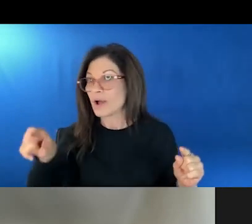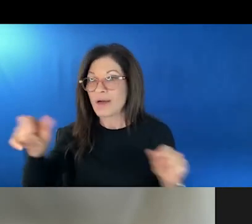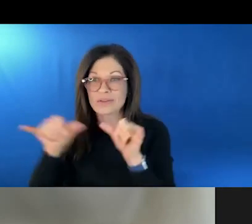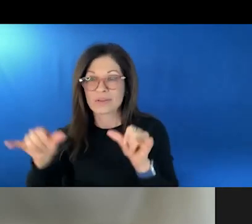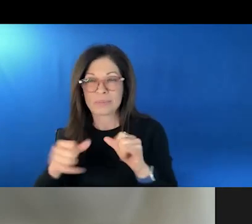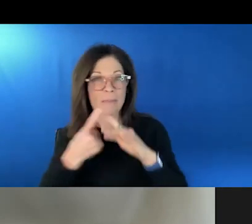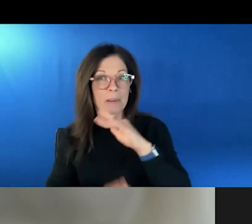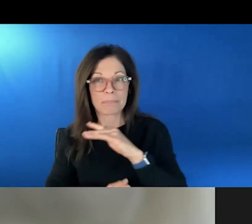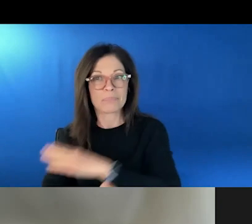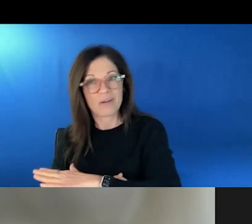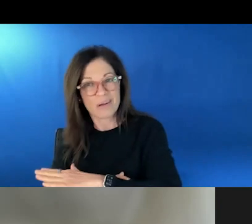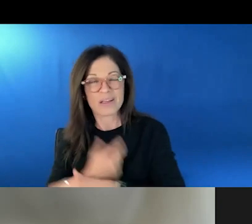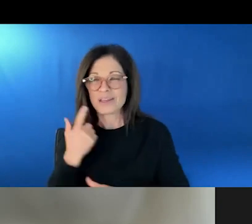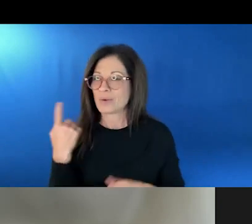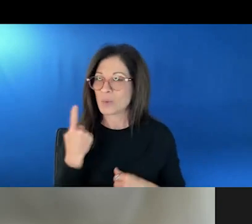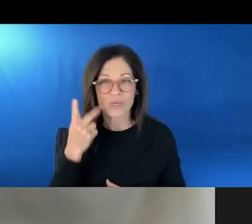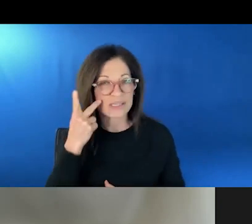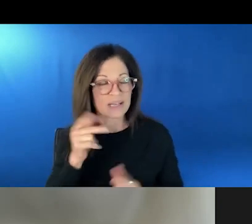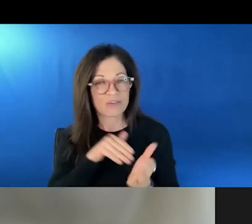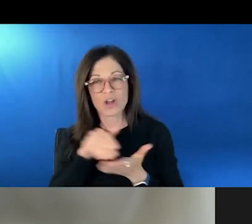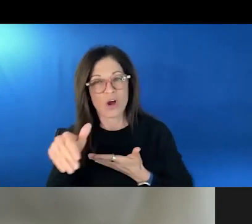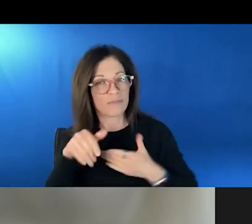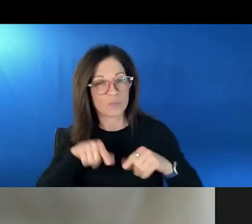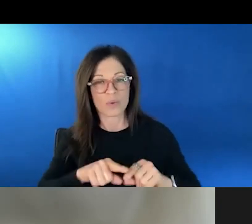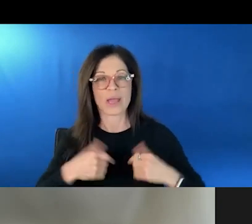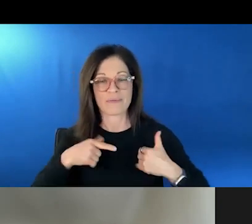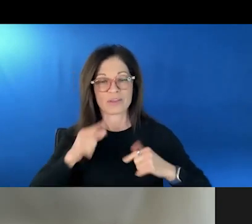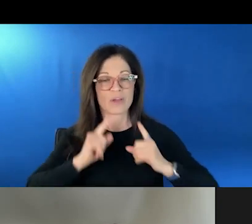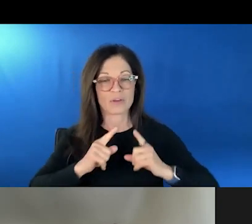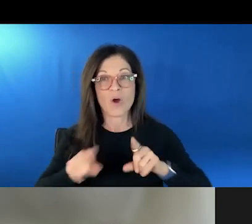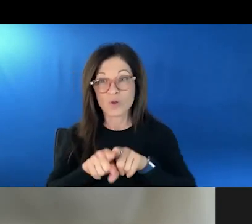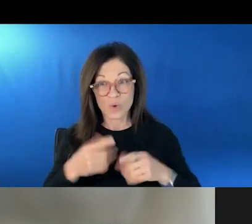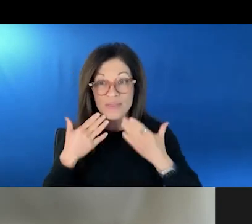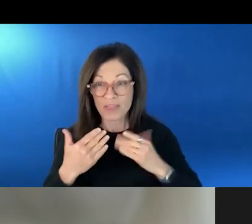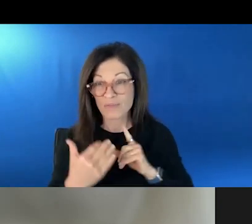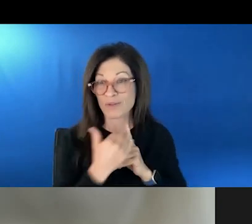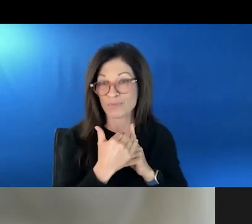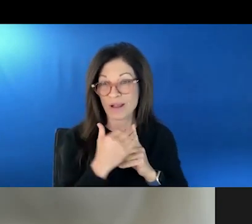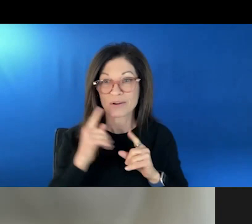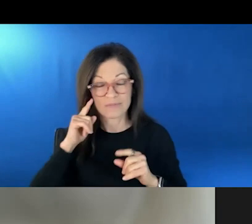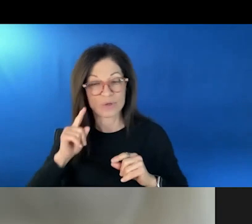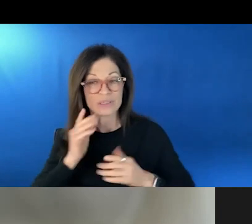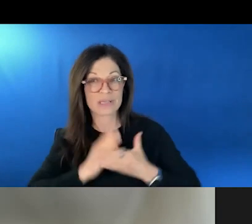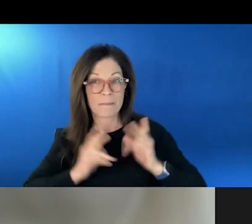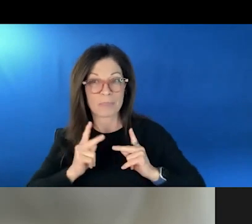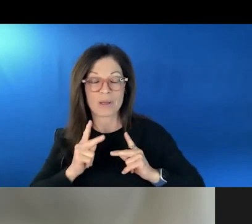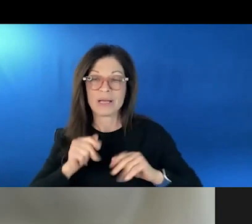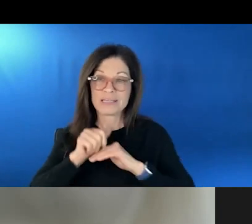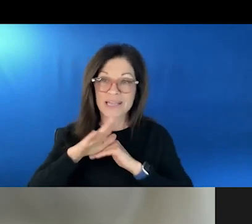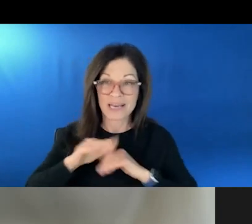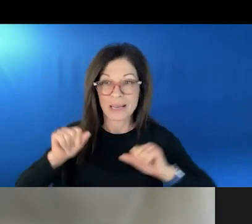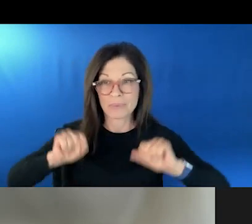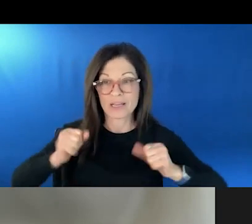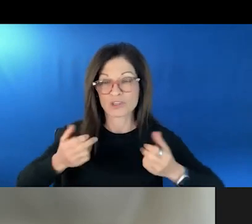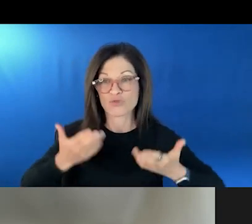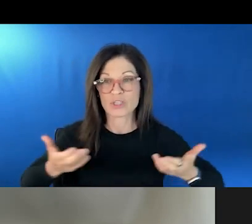time in this room, in this conversation. And thank you for the reminder about folks on the call sending in potential resources. The